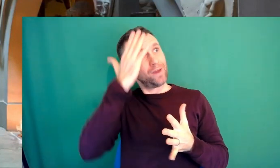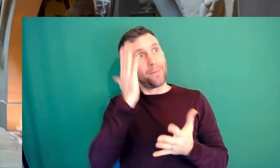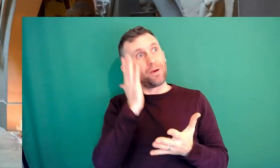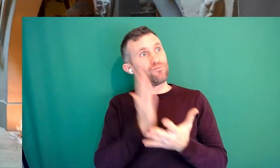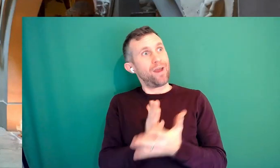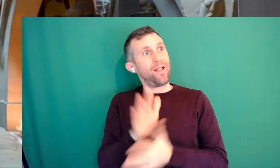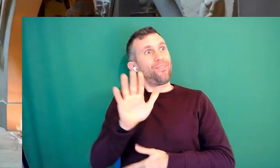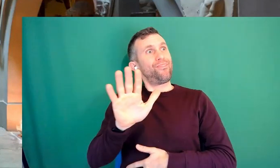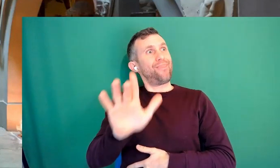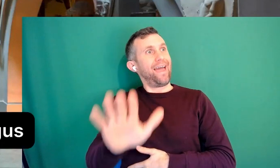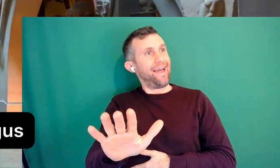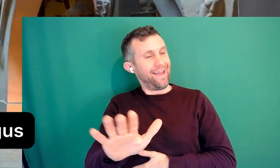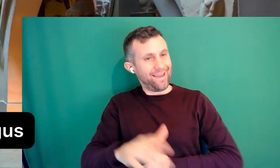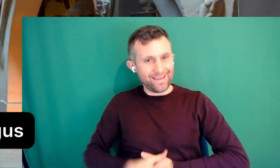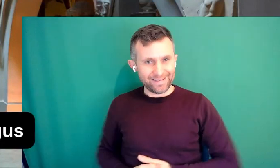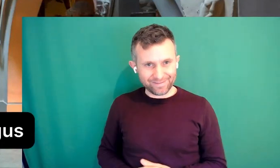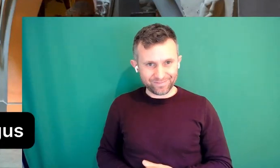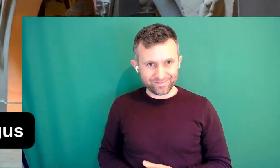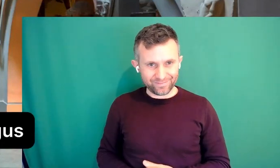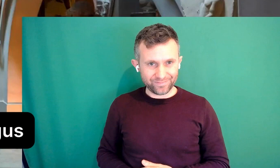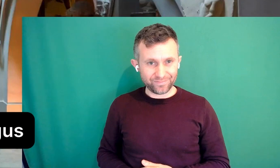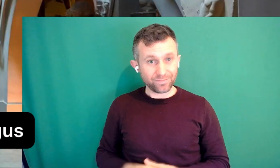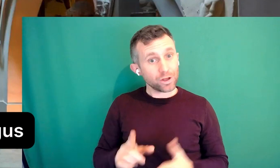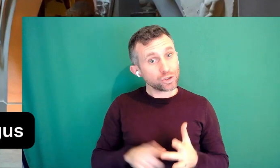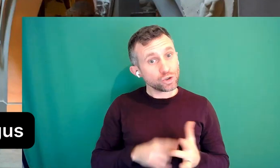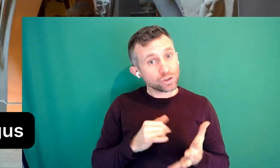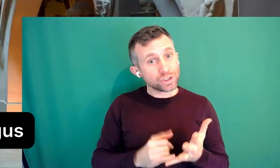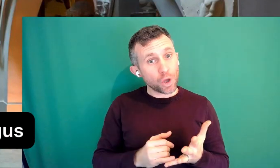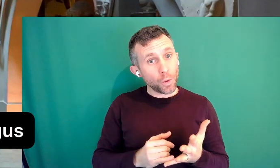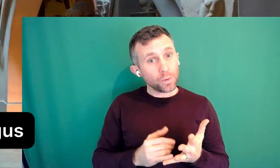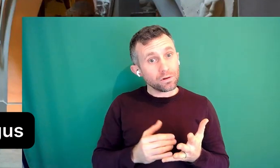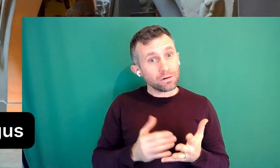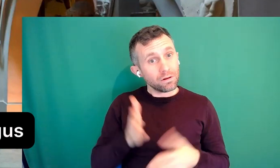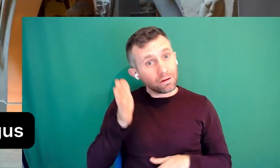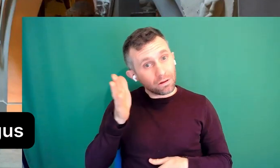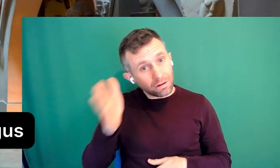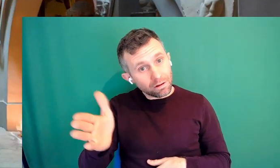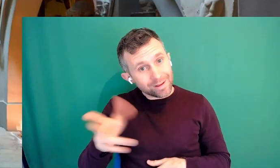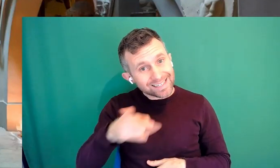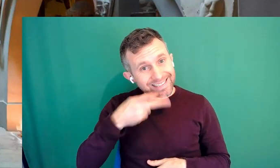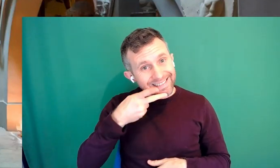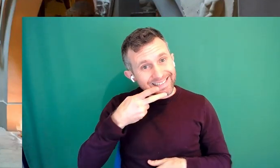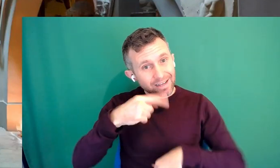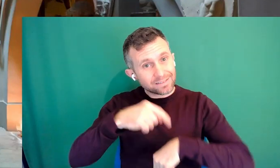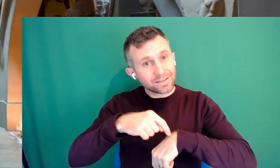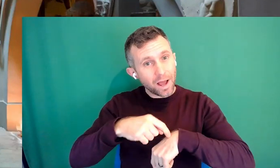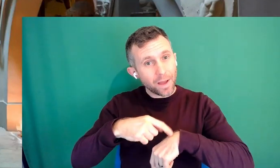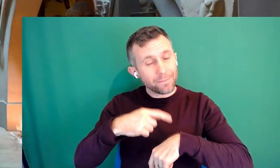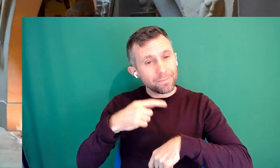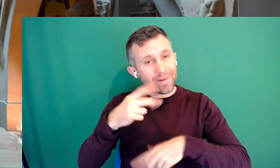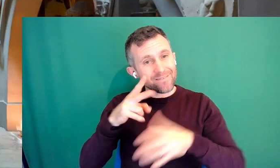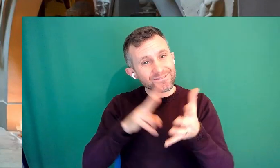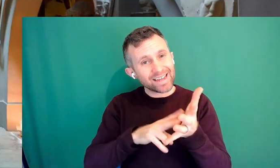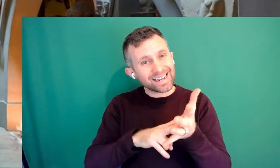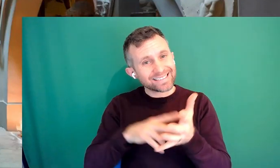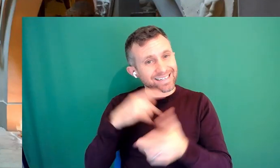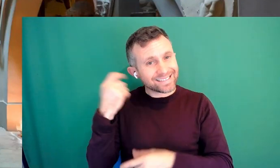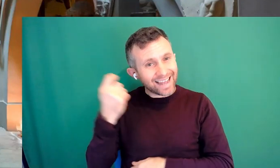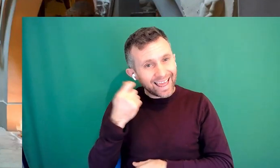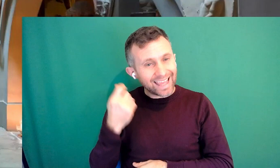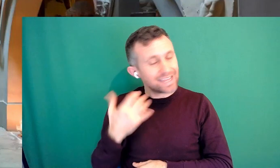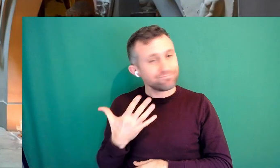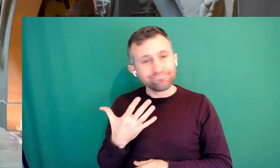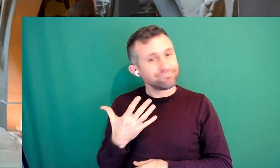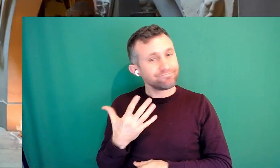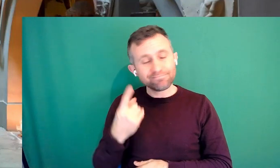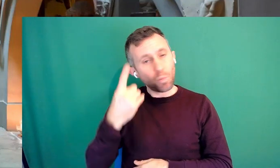a spotlight shining down onto the central Egyptian sarcophagus. The sarcophagus is an